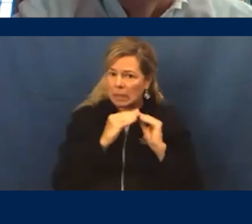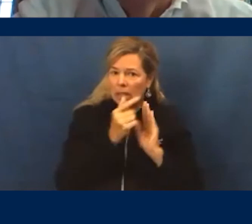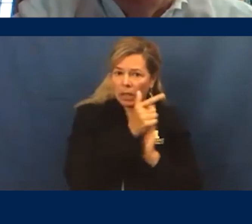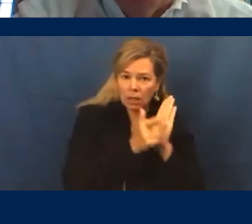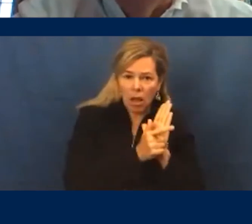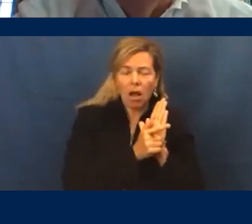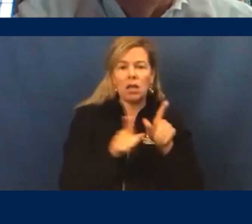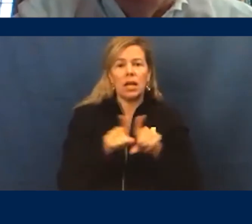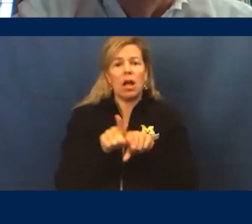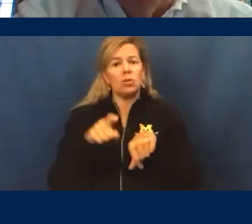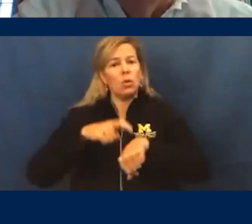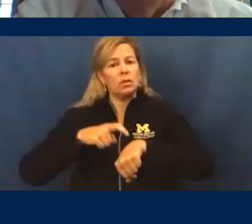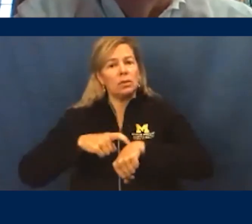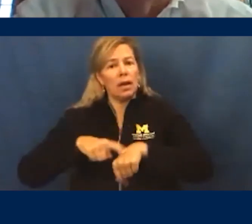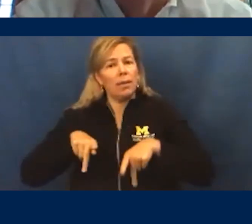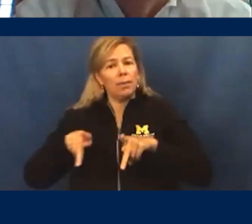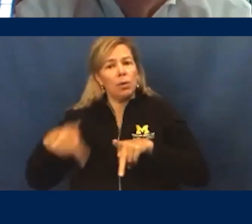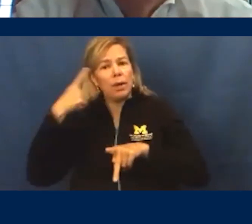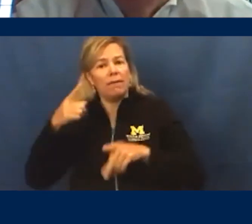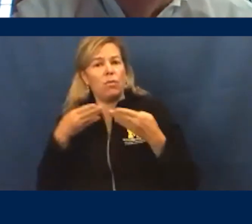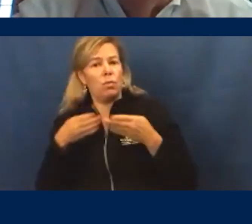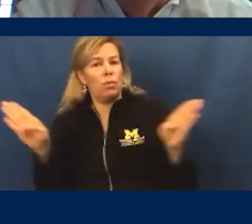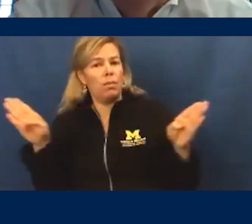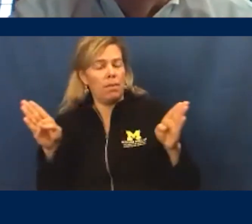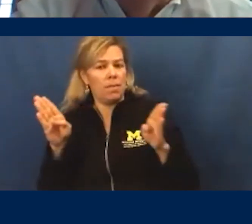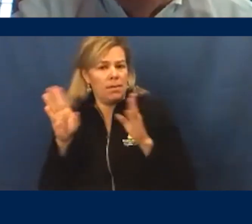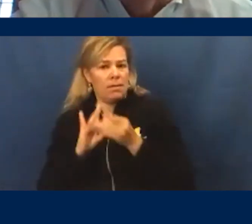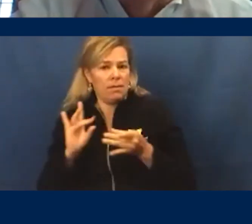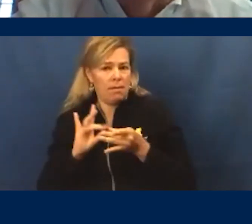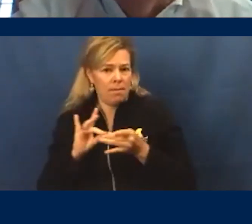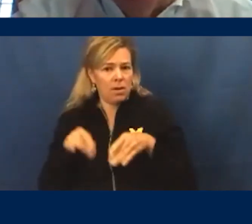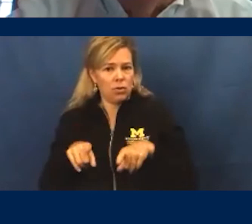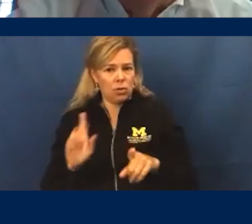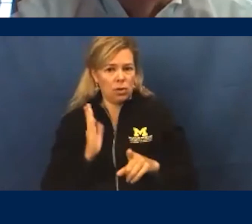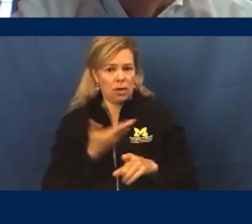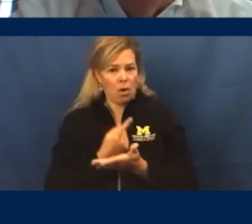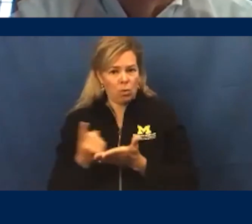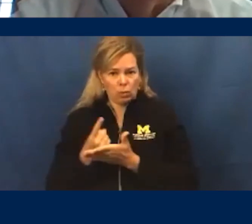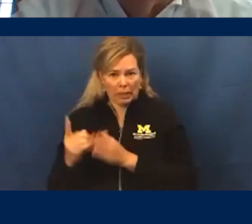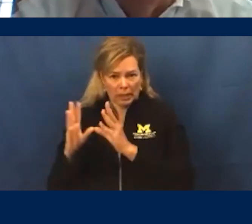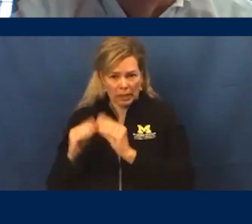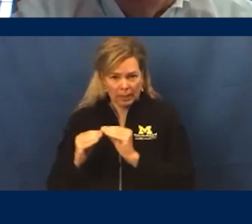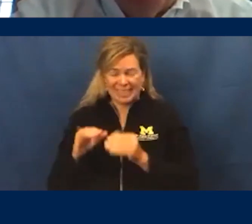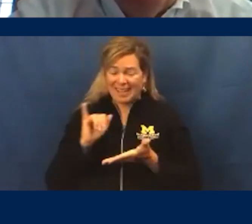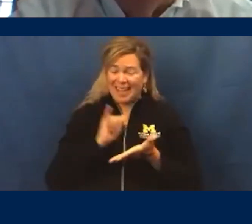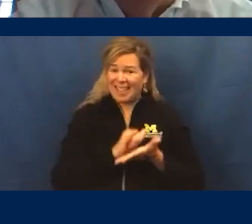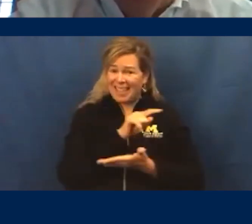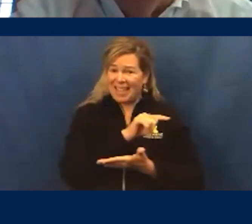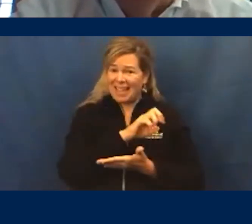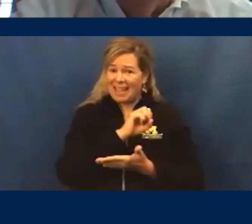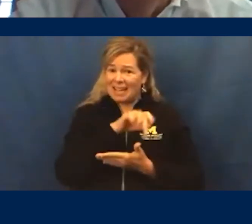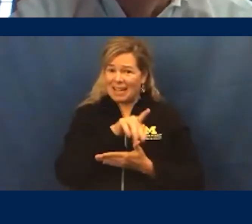public comment during our weekly meetings. Initially, the task force has been very much focused these first few weeks